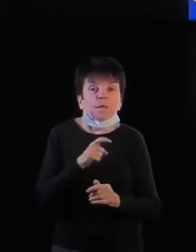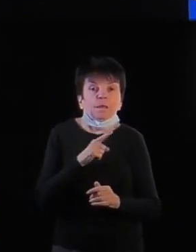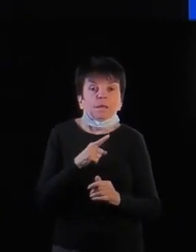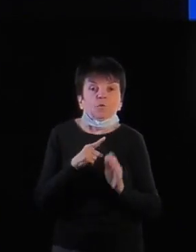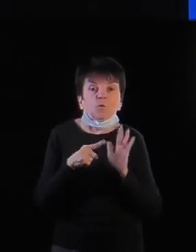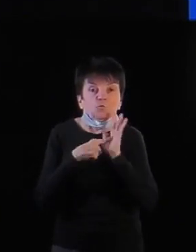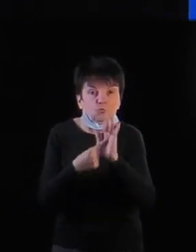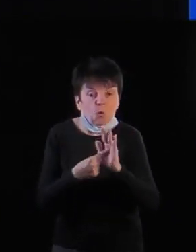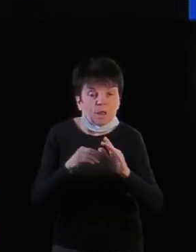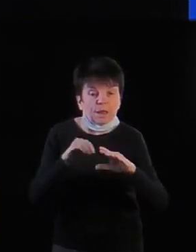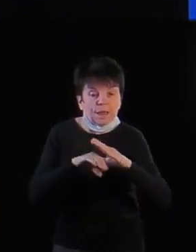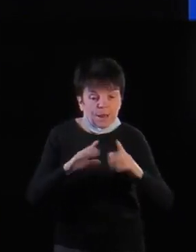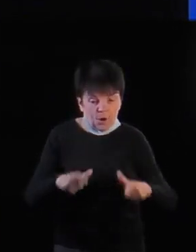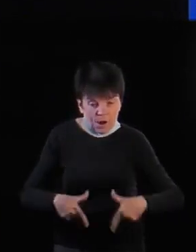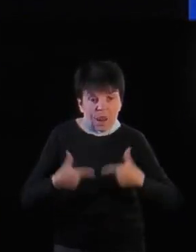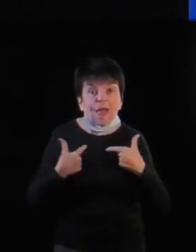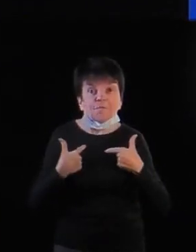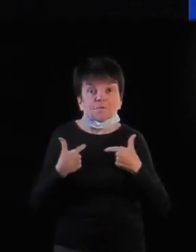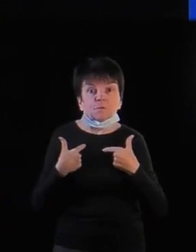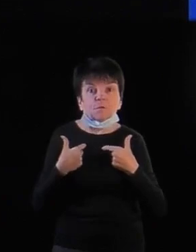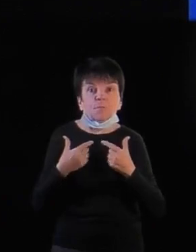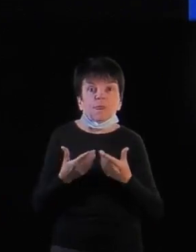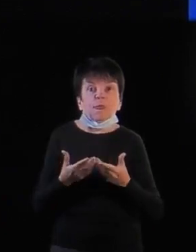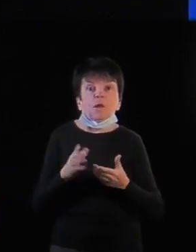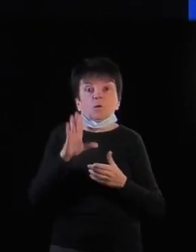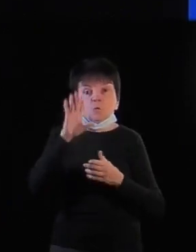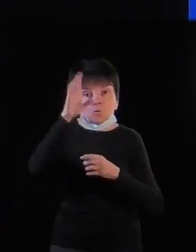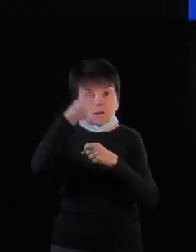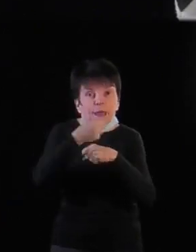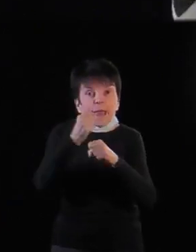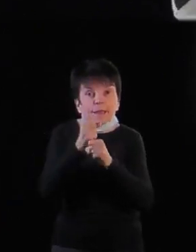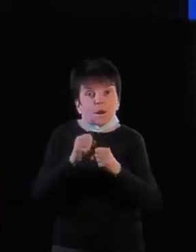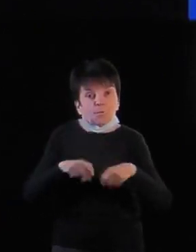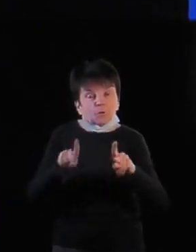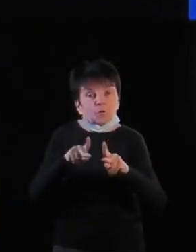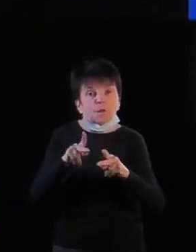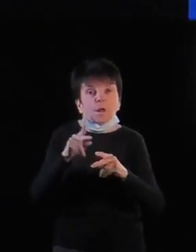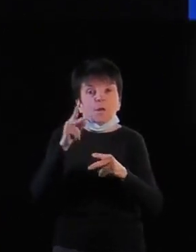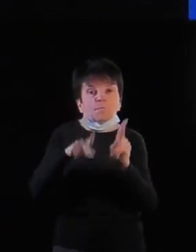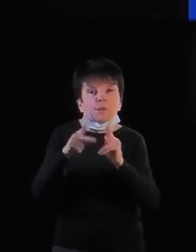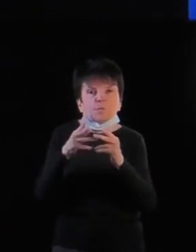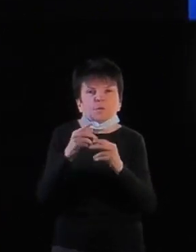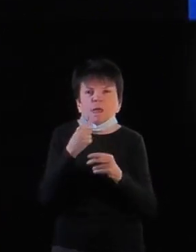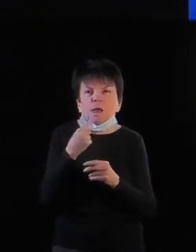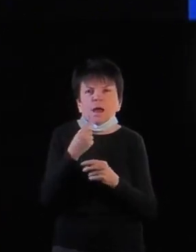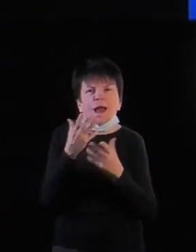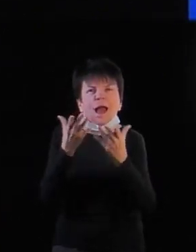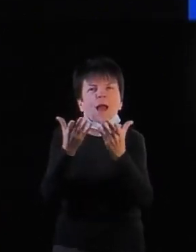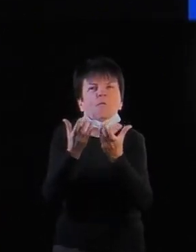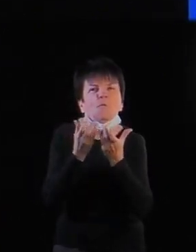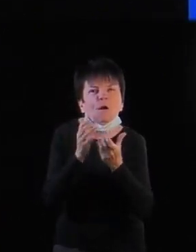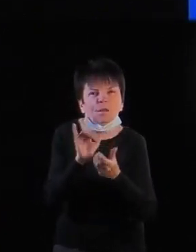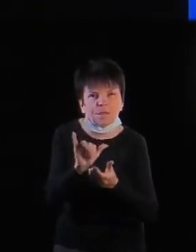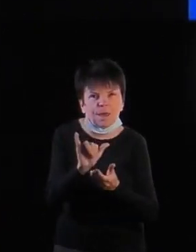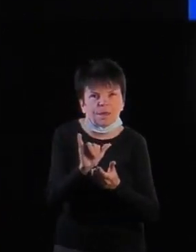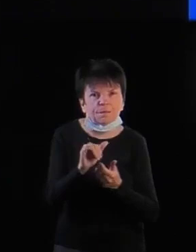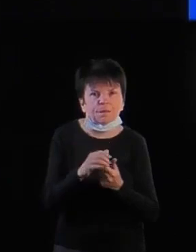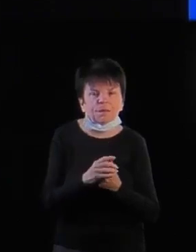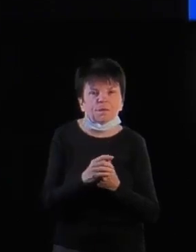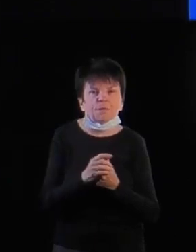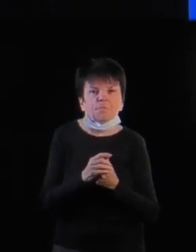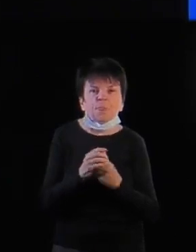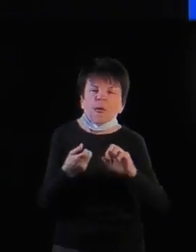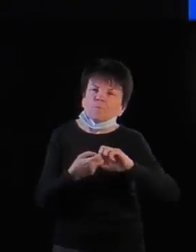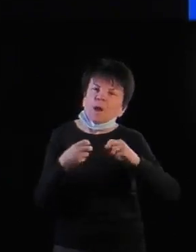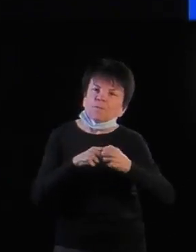that. I want some of that Jesus that you're talking about." Because here's the problem is that so many people have this idea of